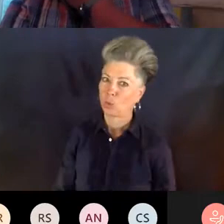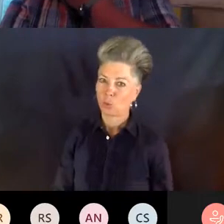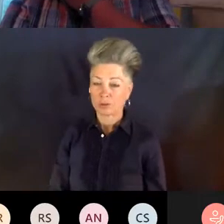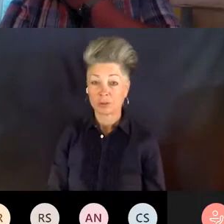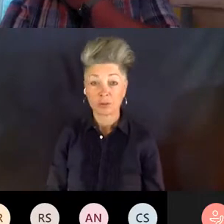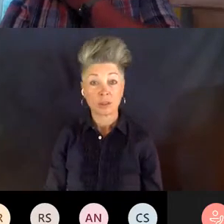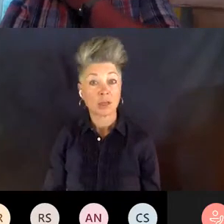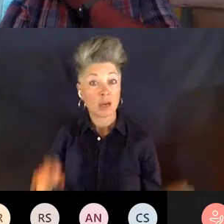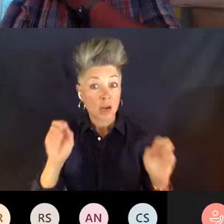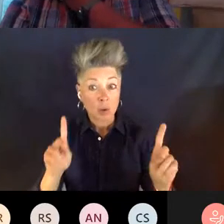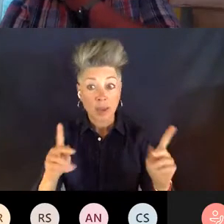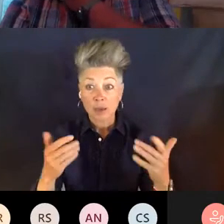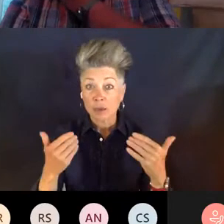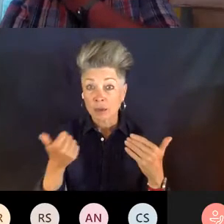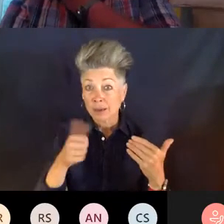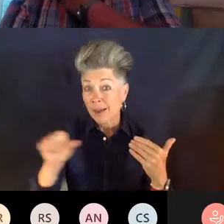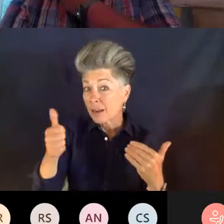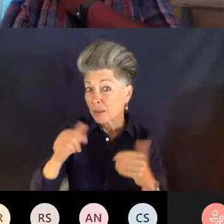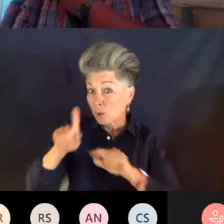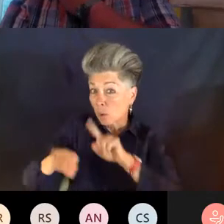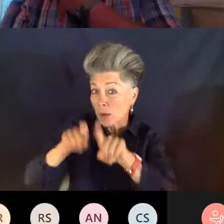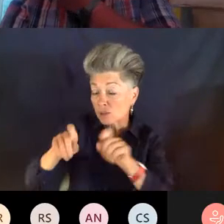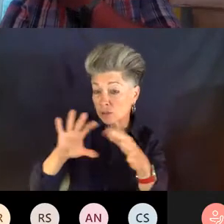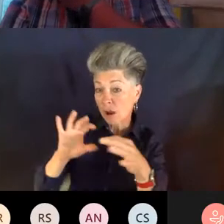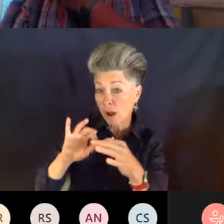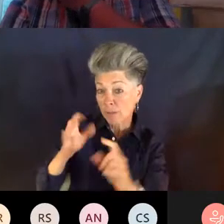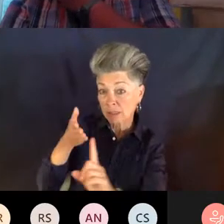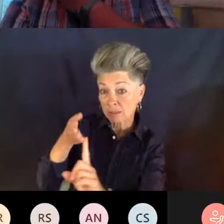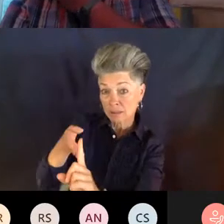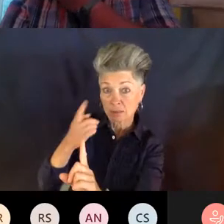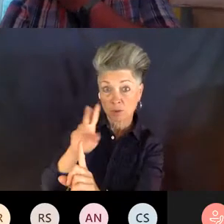Okay. Do we have any other questions or comments for Kieran?